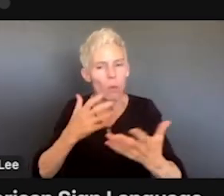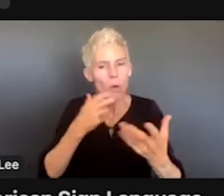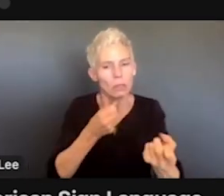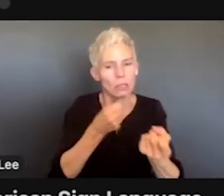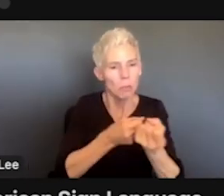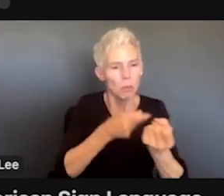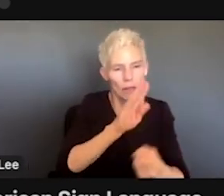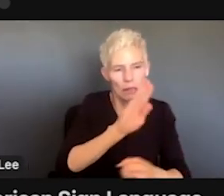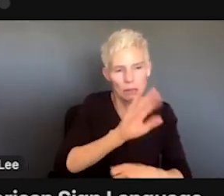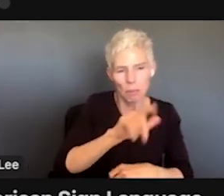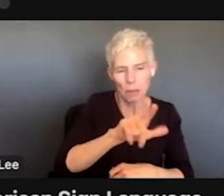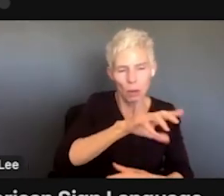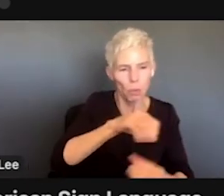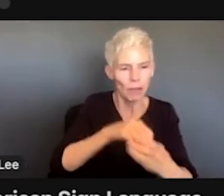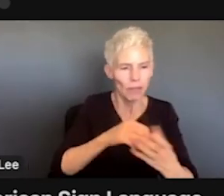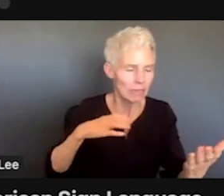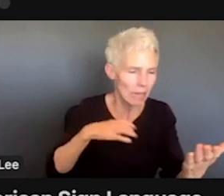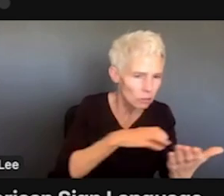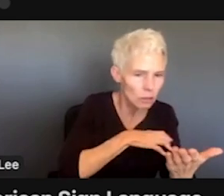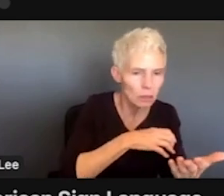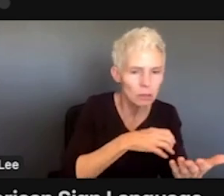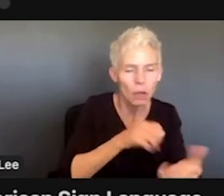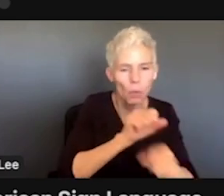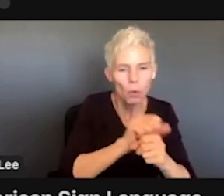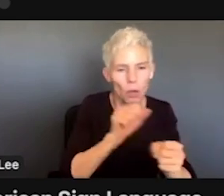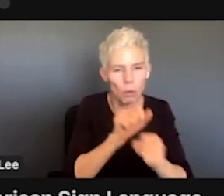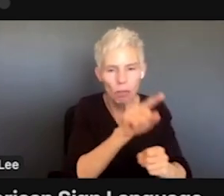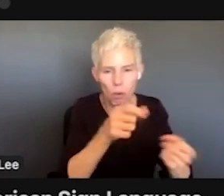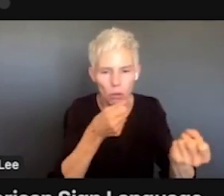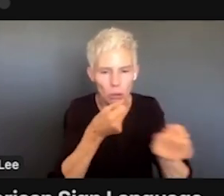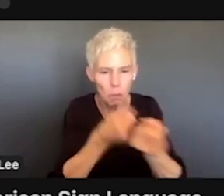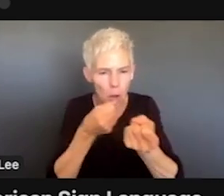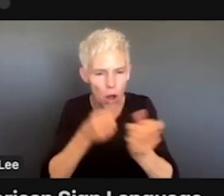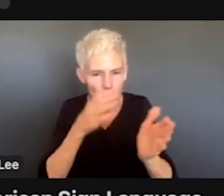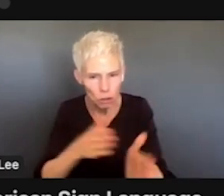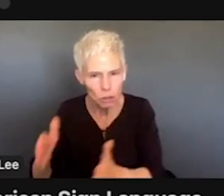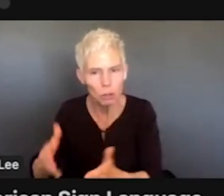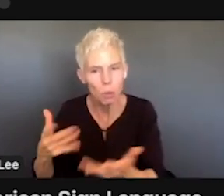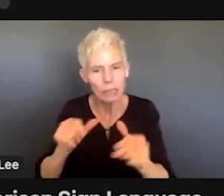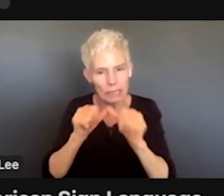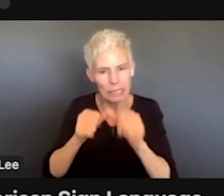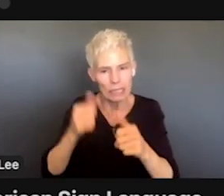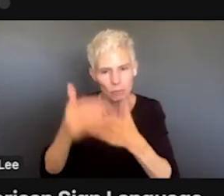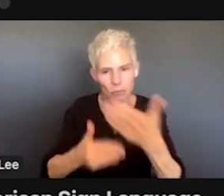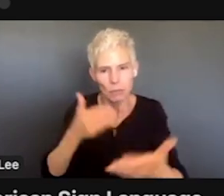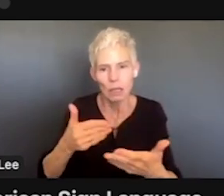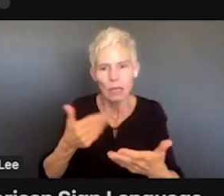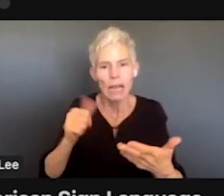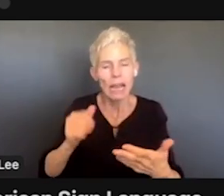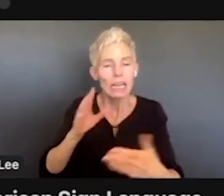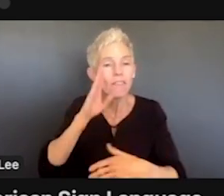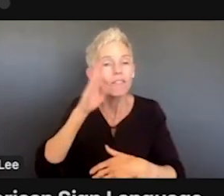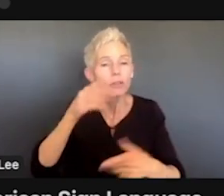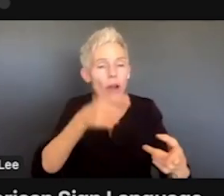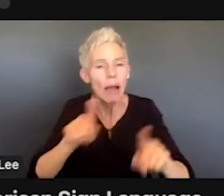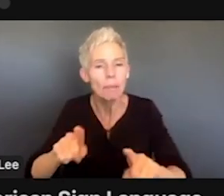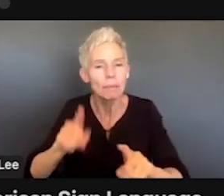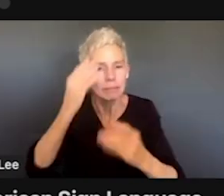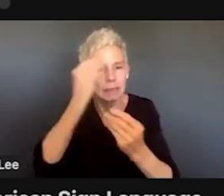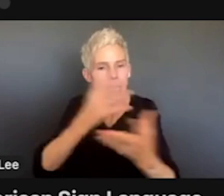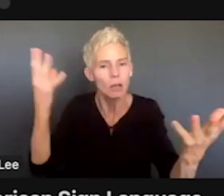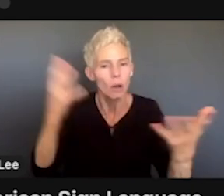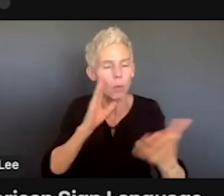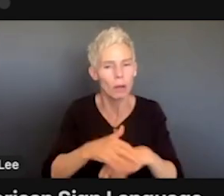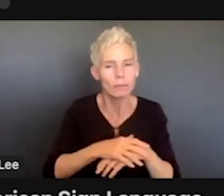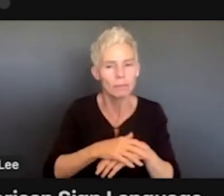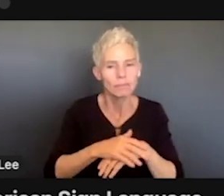with the sponsors and other partners to advance it. And we'll keep you all updated on any future efforts there. And with that, I will turn